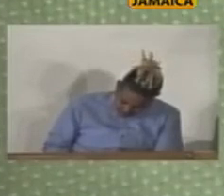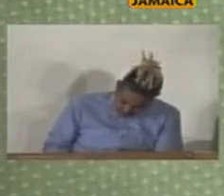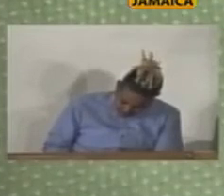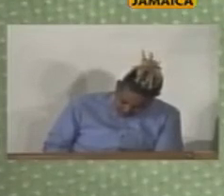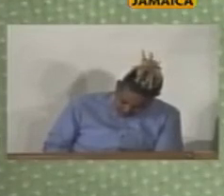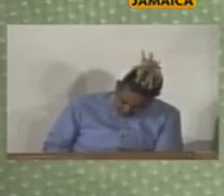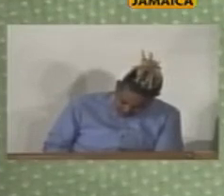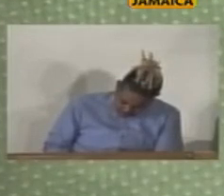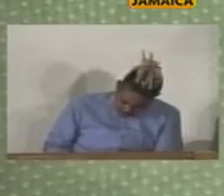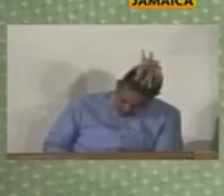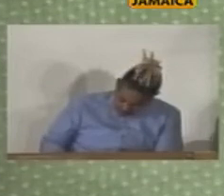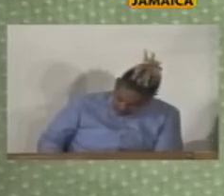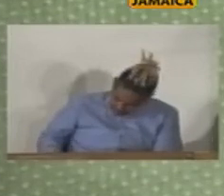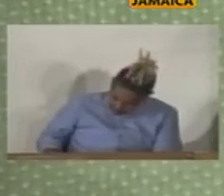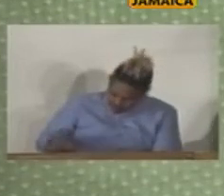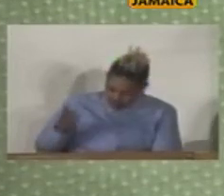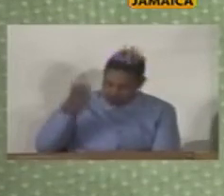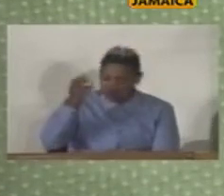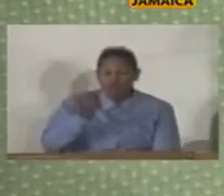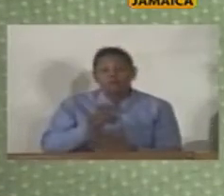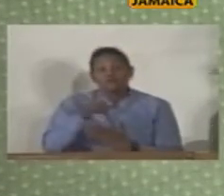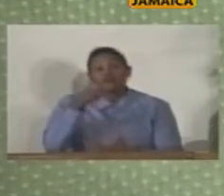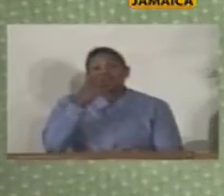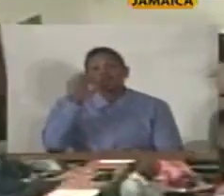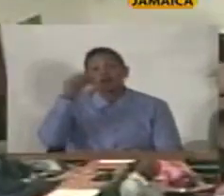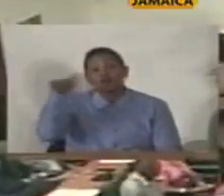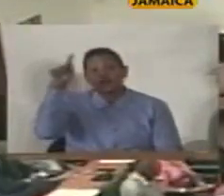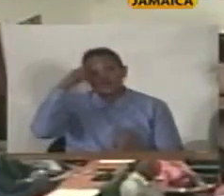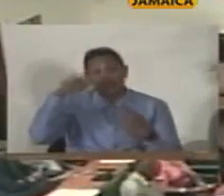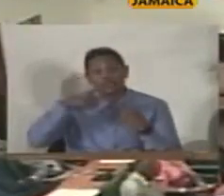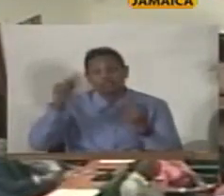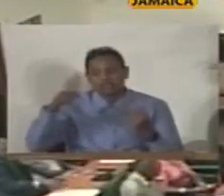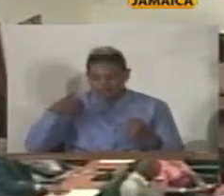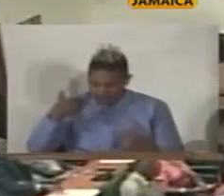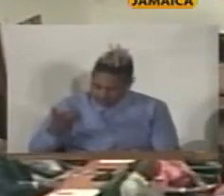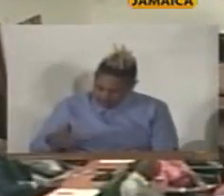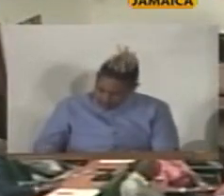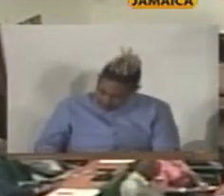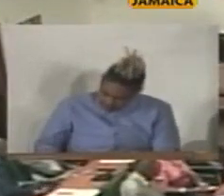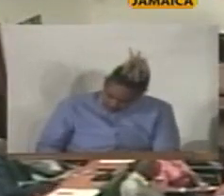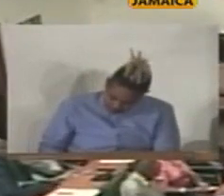Those in favor? Those against? The ayes have it.